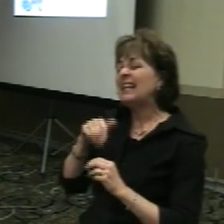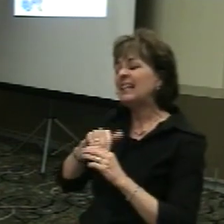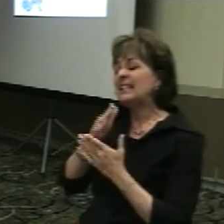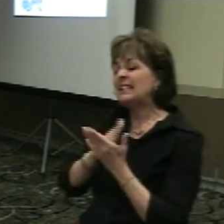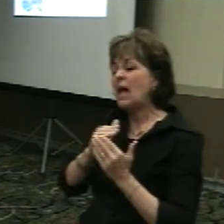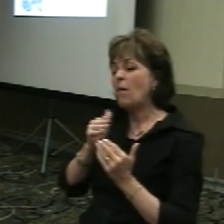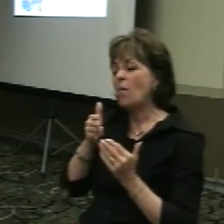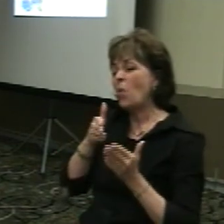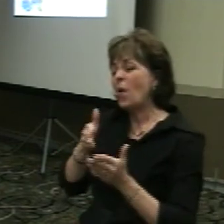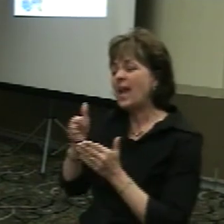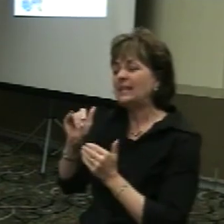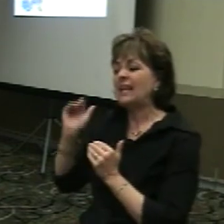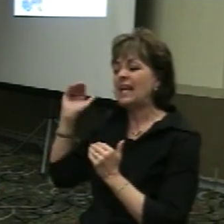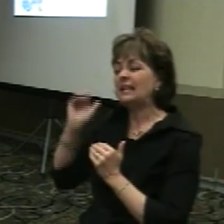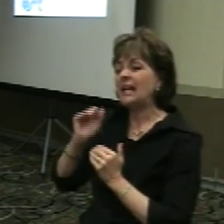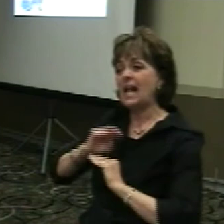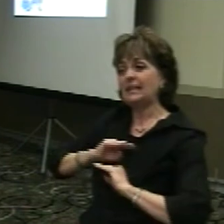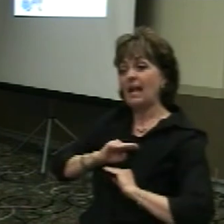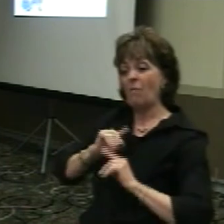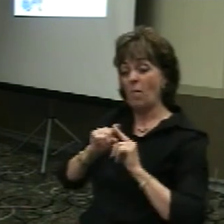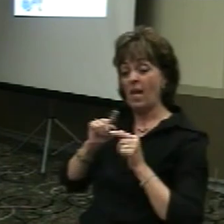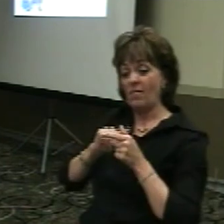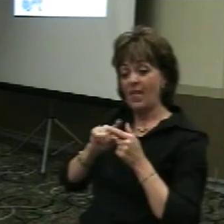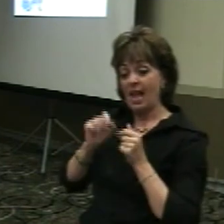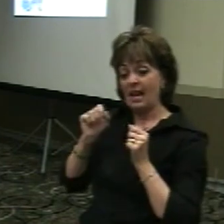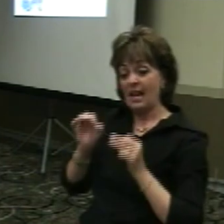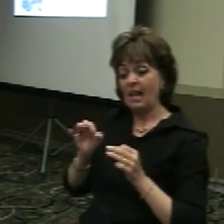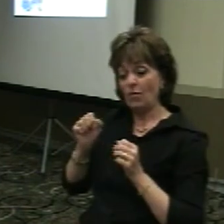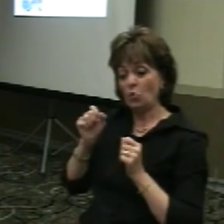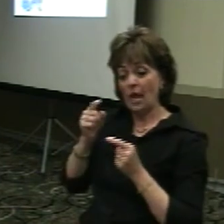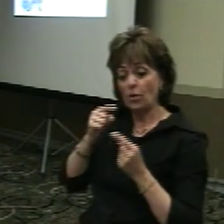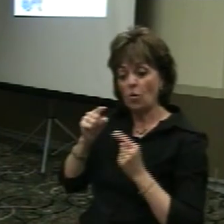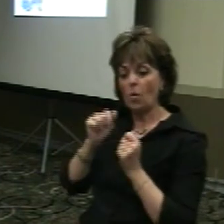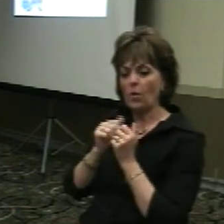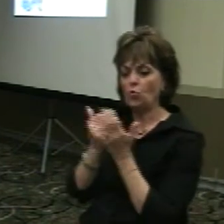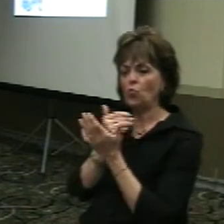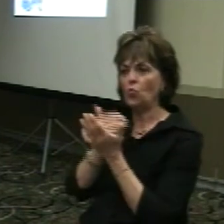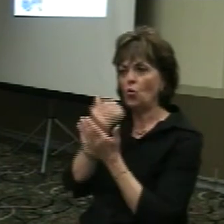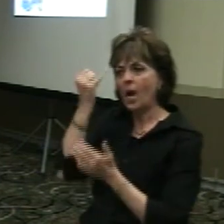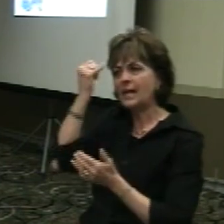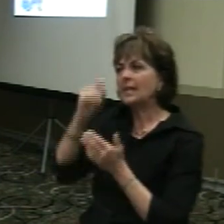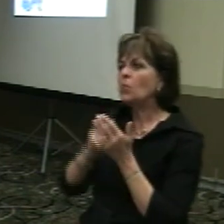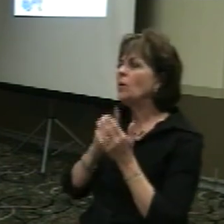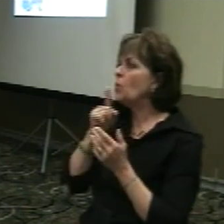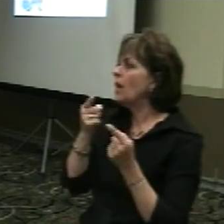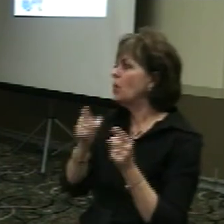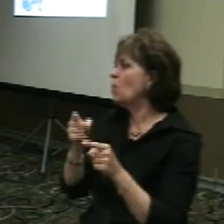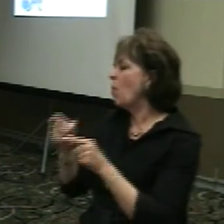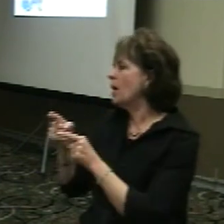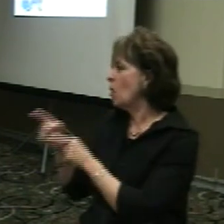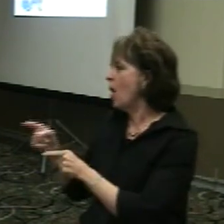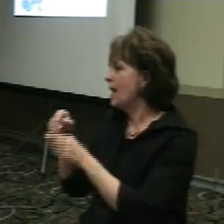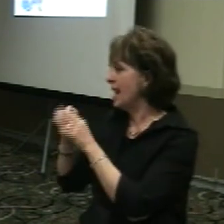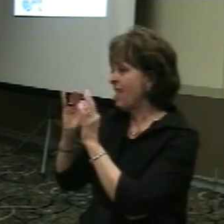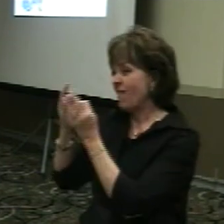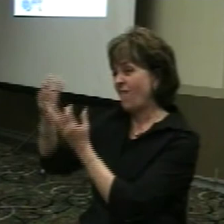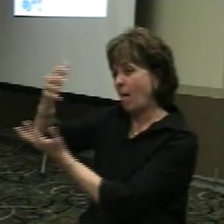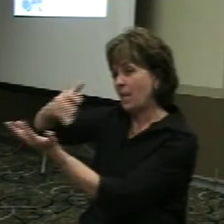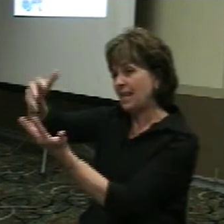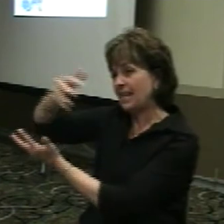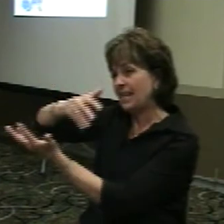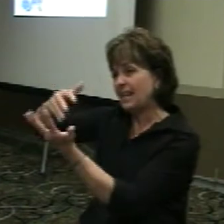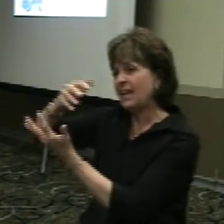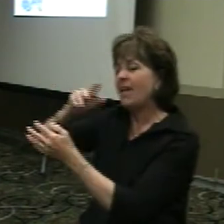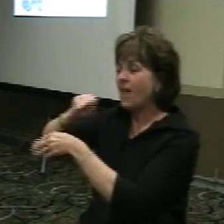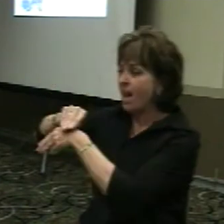satisfying, but if you can then turn around with some new, fresh ideas about what's actually going on in that family system